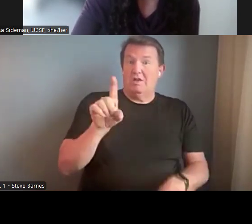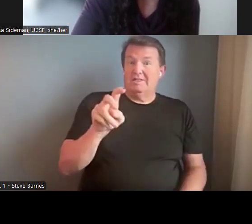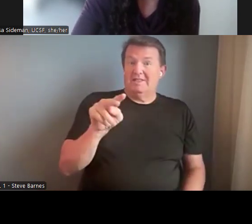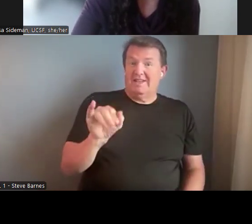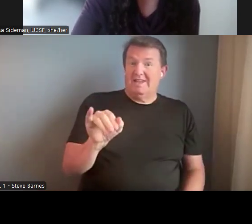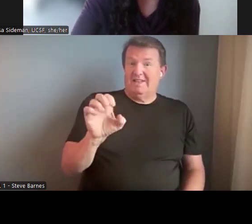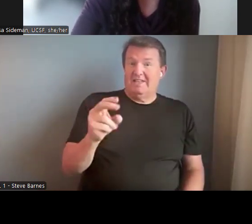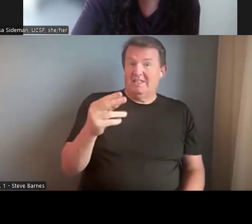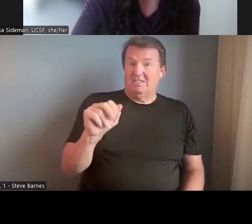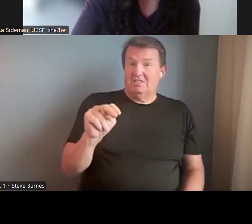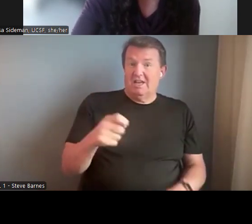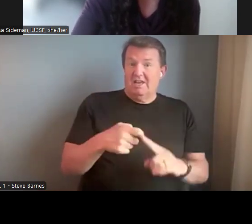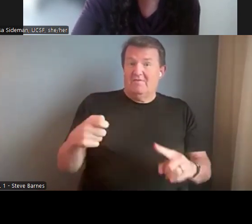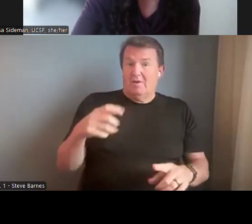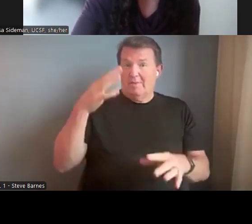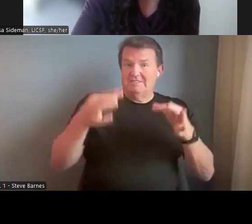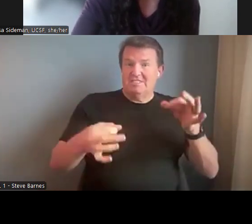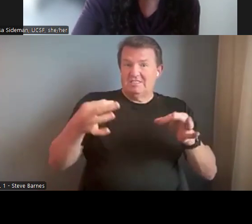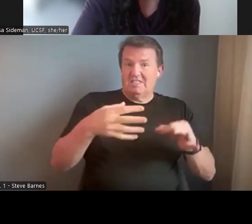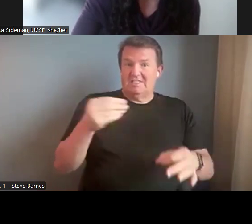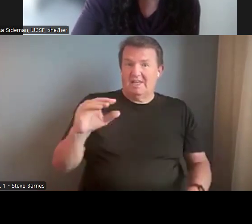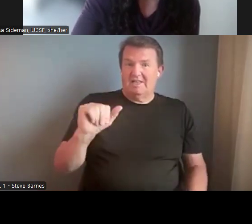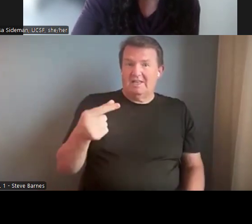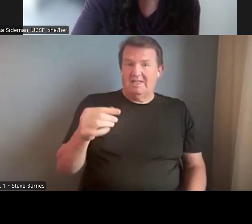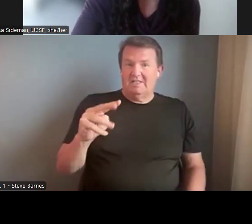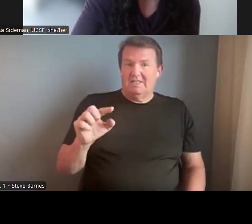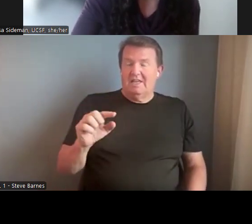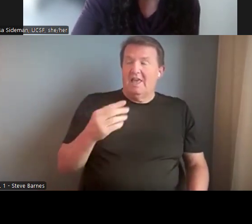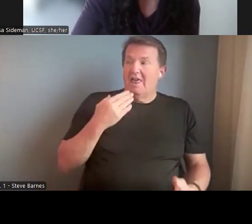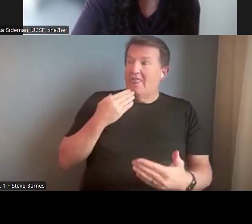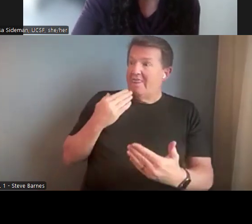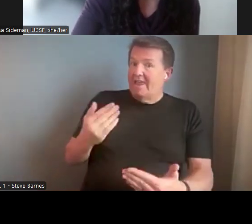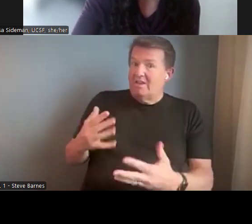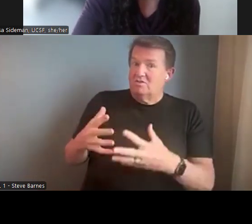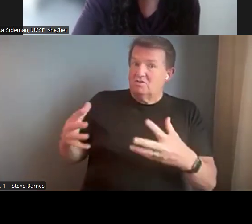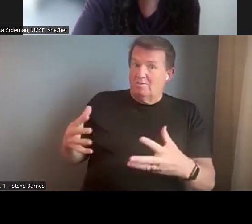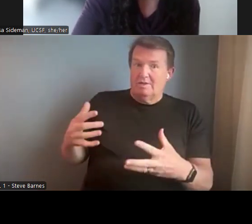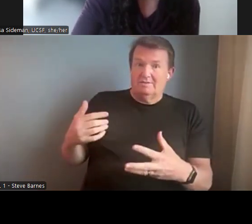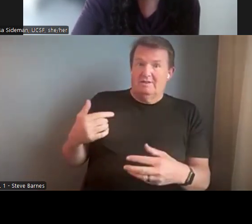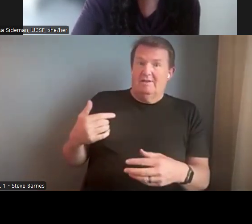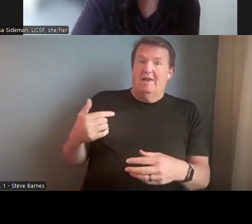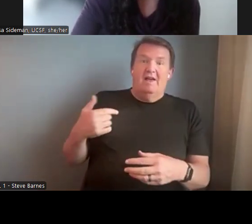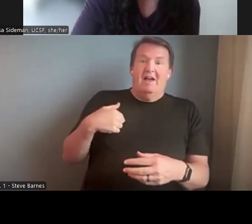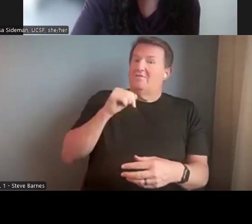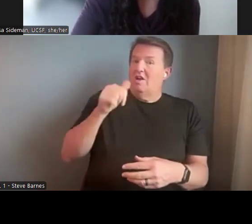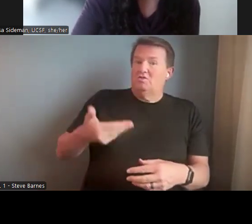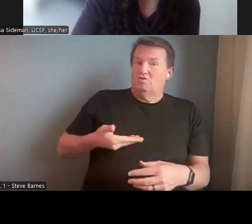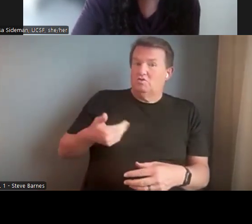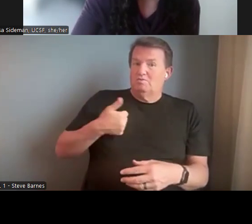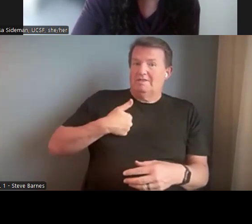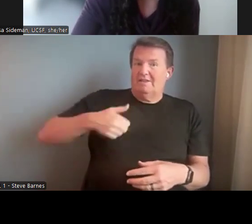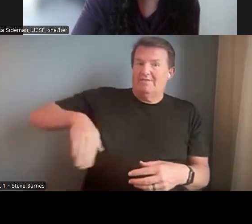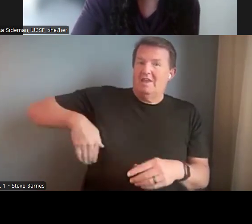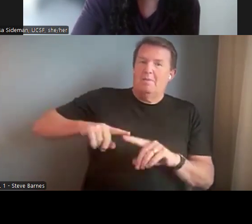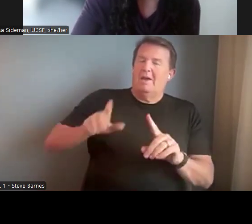Aging. Hi, yeah, thanks, Sarah, and thank you so much for this presentation. I haven't had a chance to introduce myself, but I'll get to that